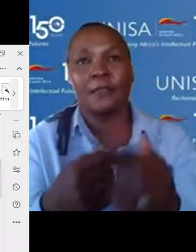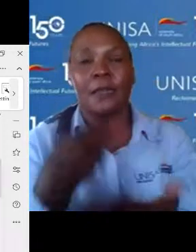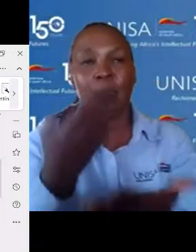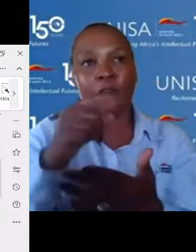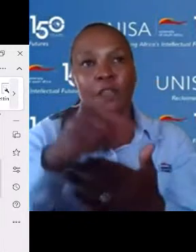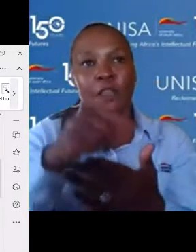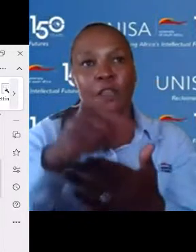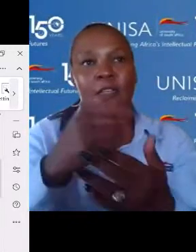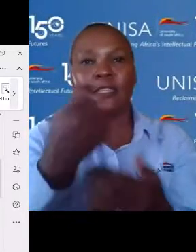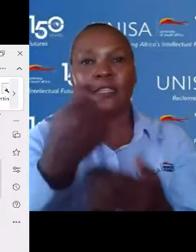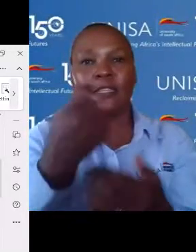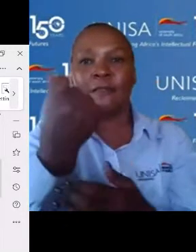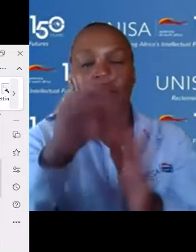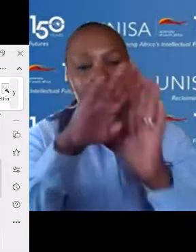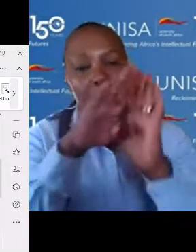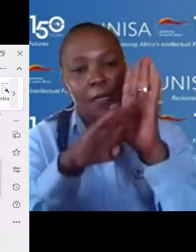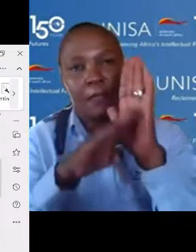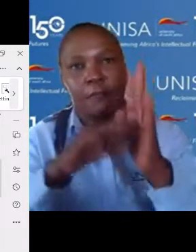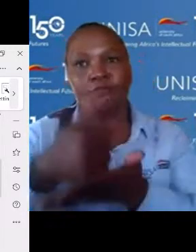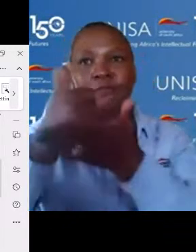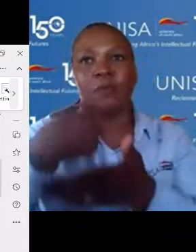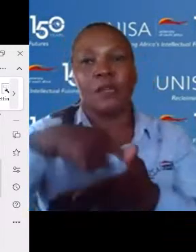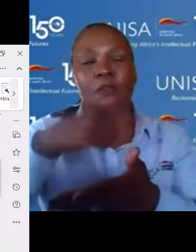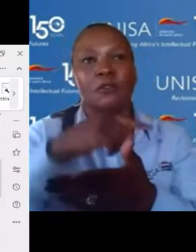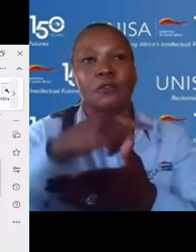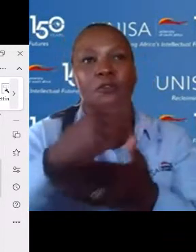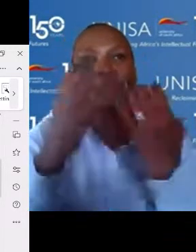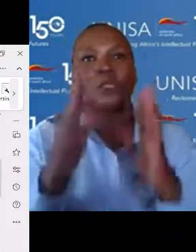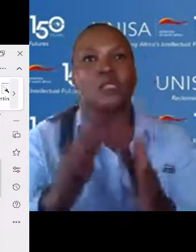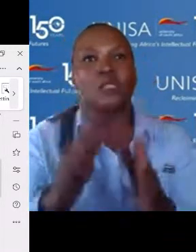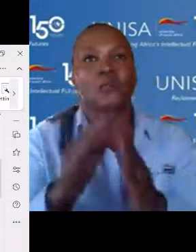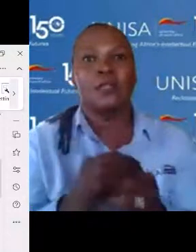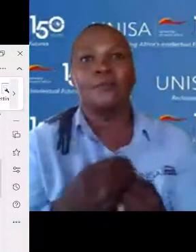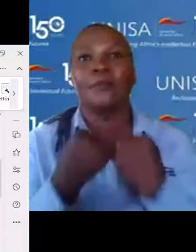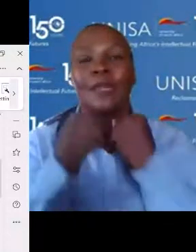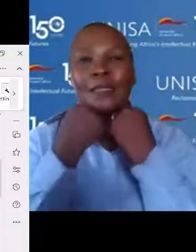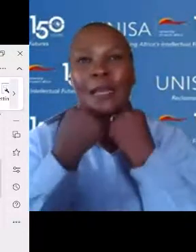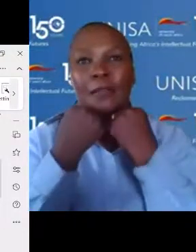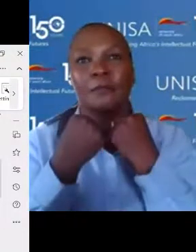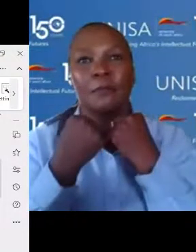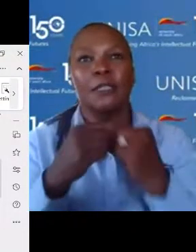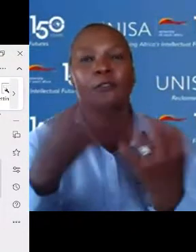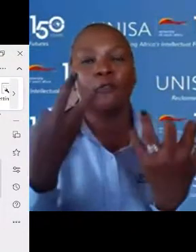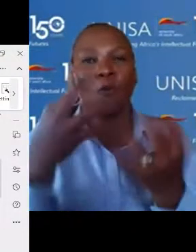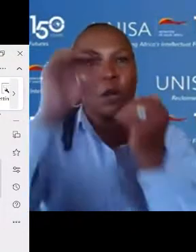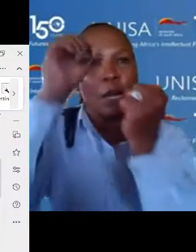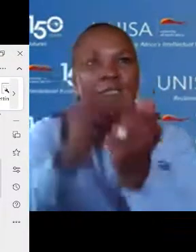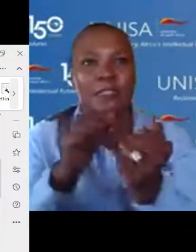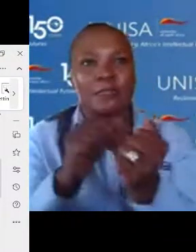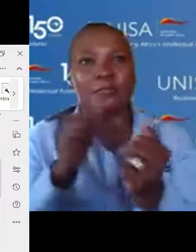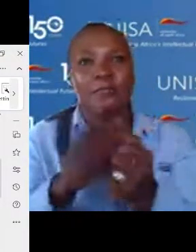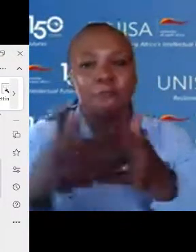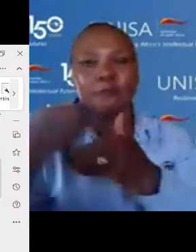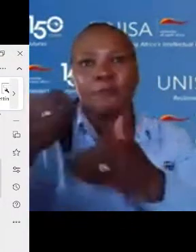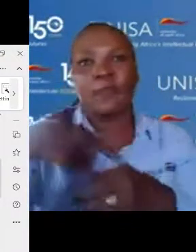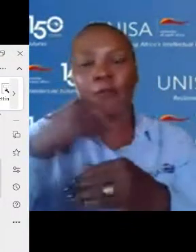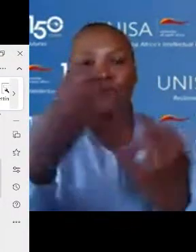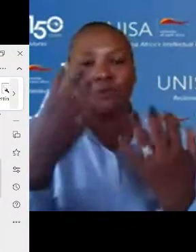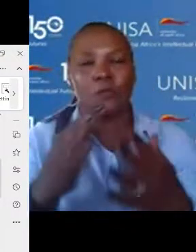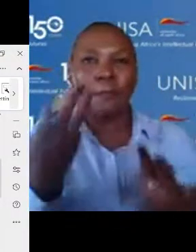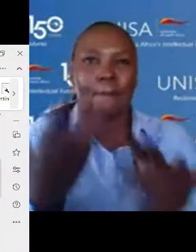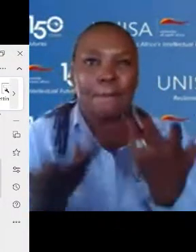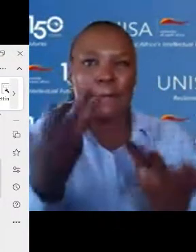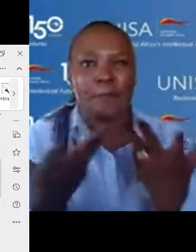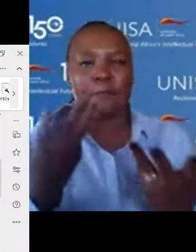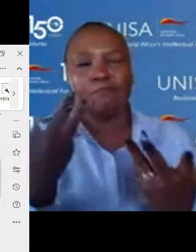our students with assignment extensions. If our students, maybe during assignment,